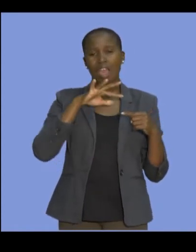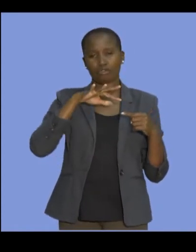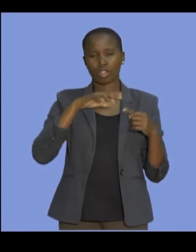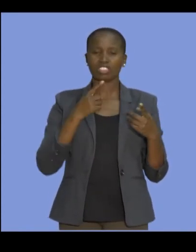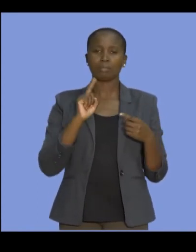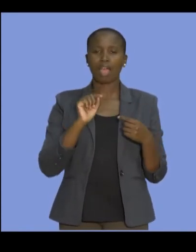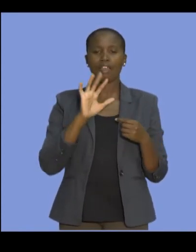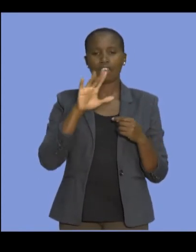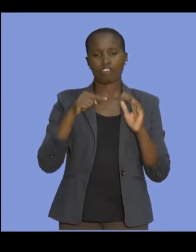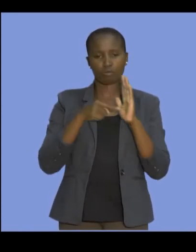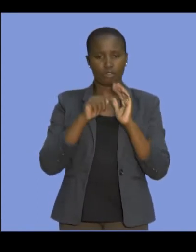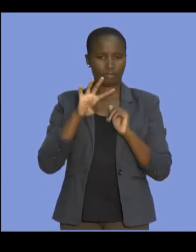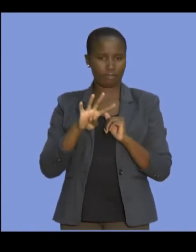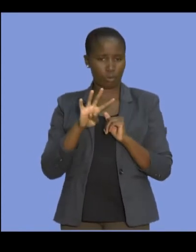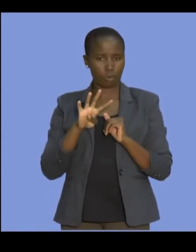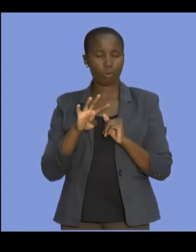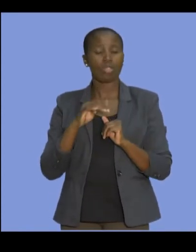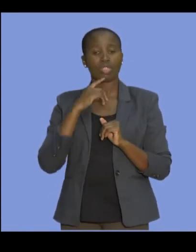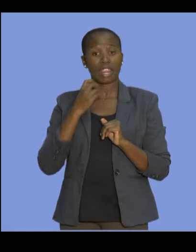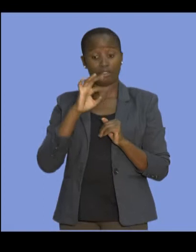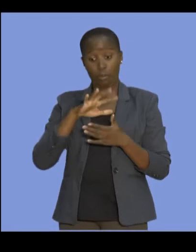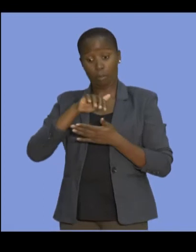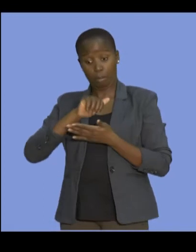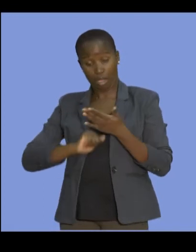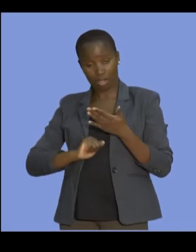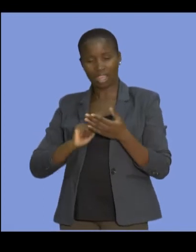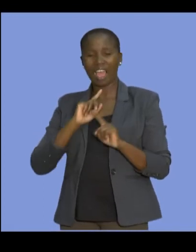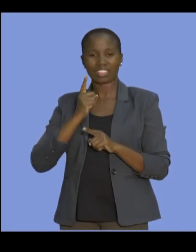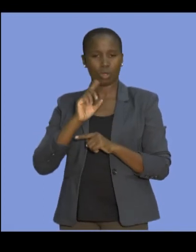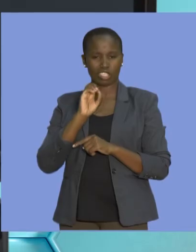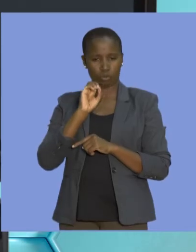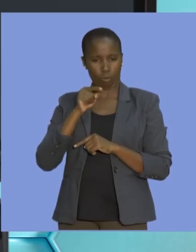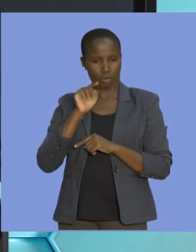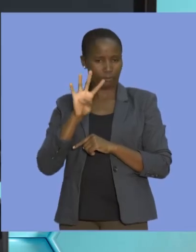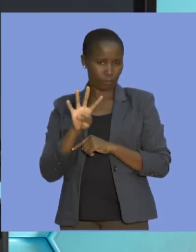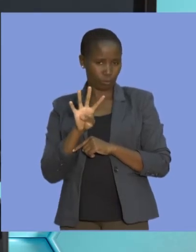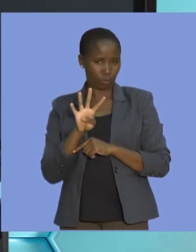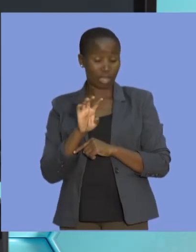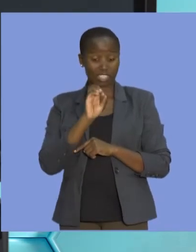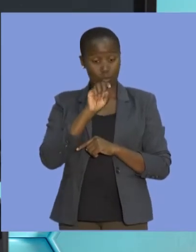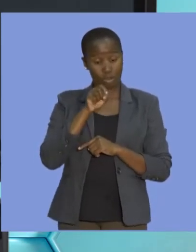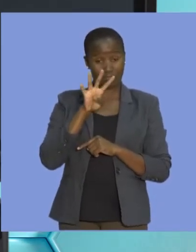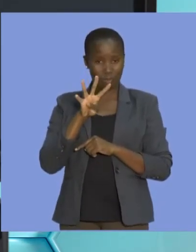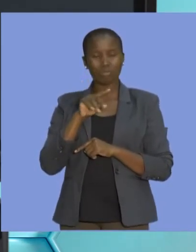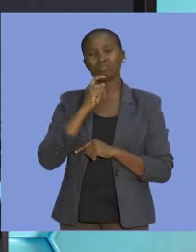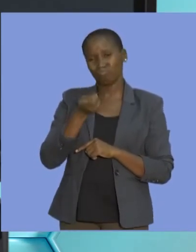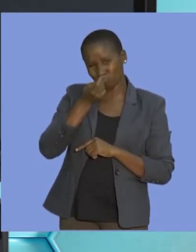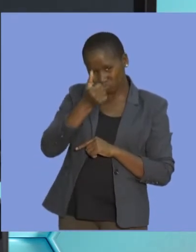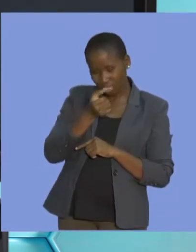median was 5. If we minus them, we get 0.4, and 0.4 is close to